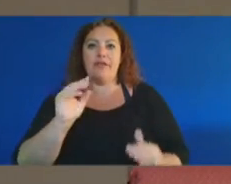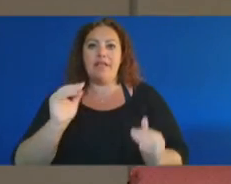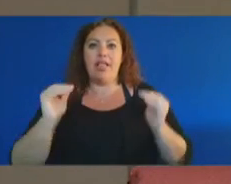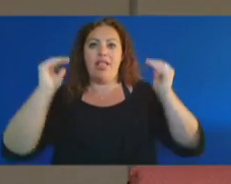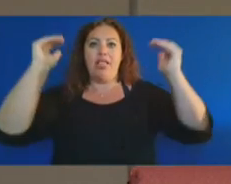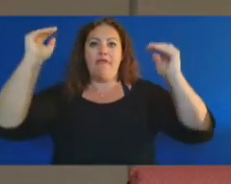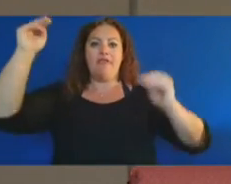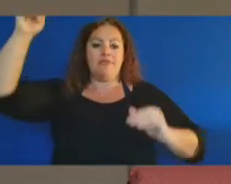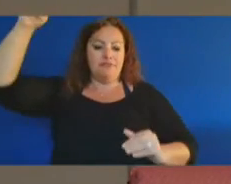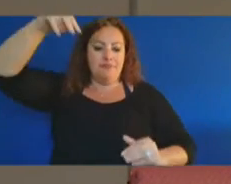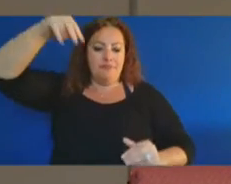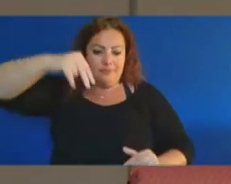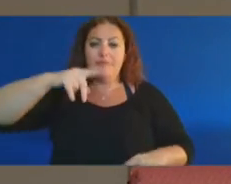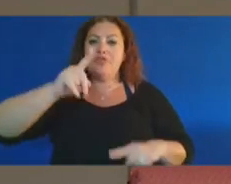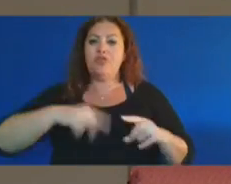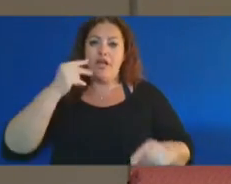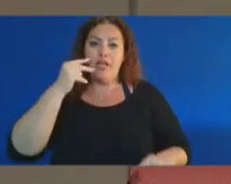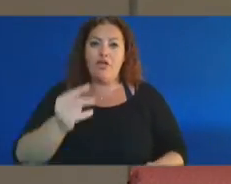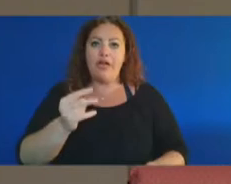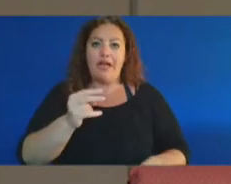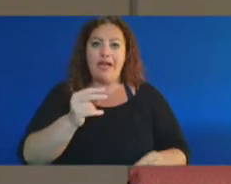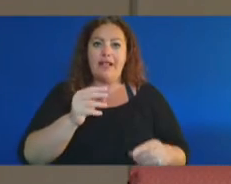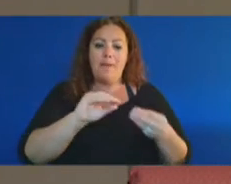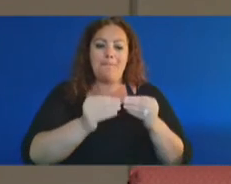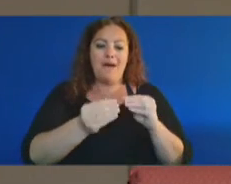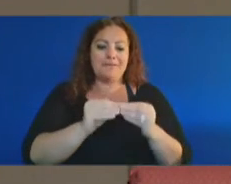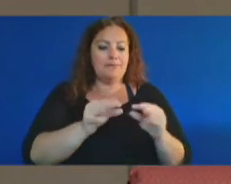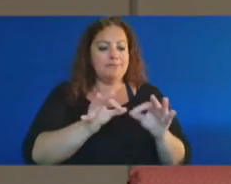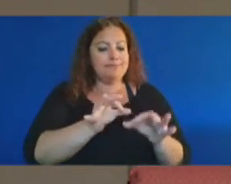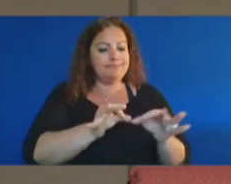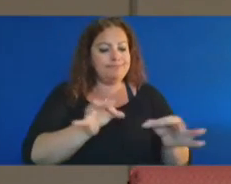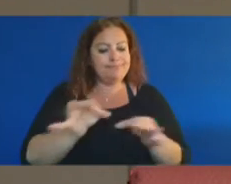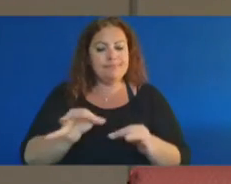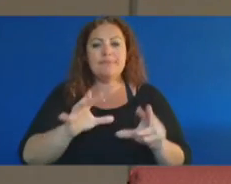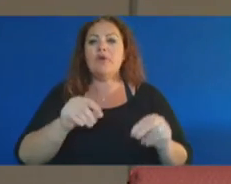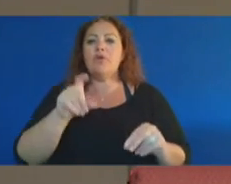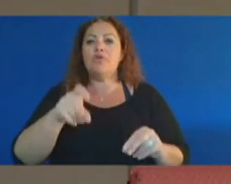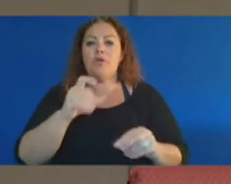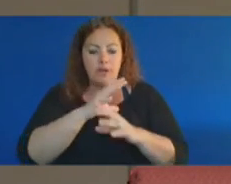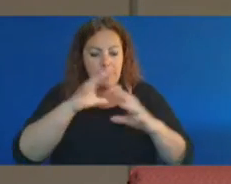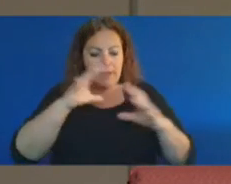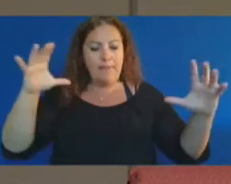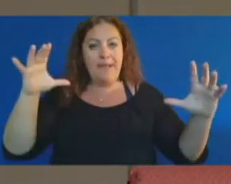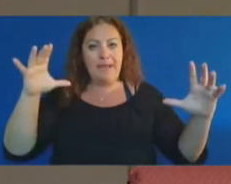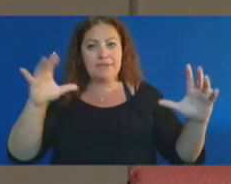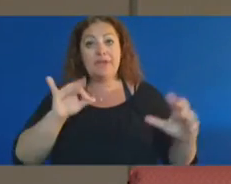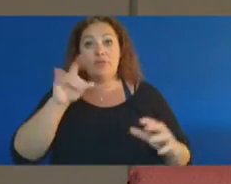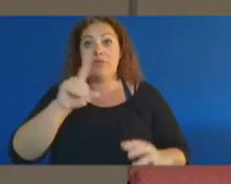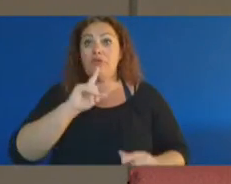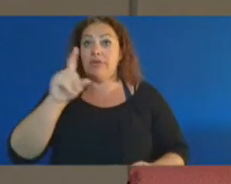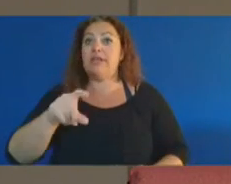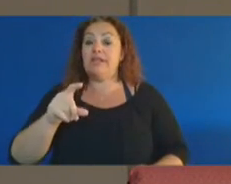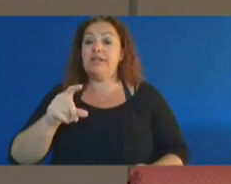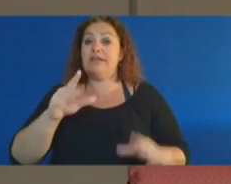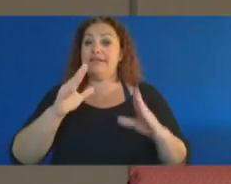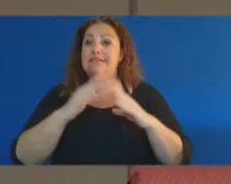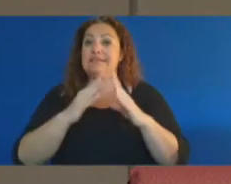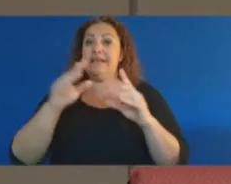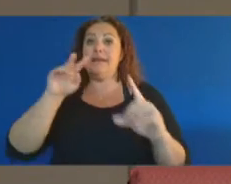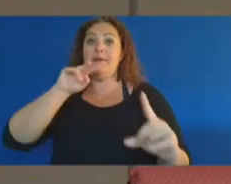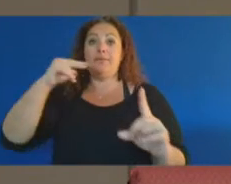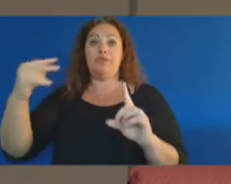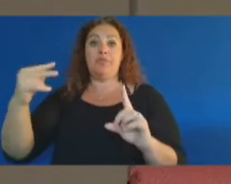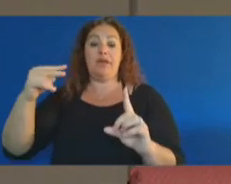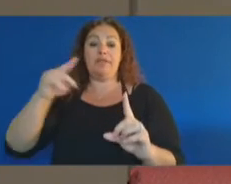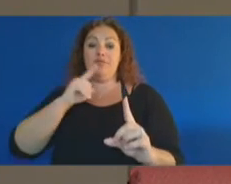piece you need to look at the big picture and we really need to do that from a city perspective if we want to say that we are strategically and